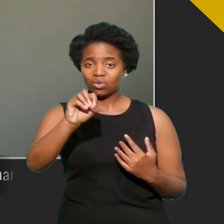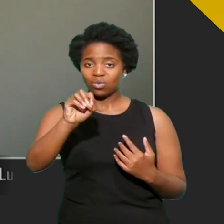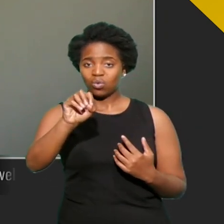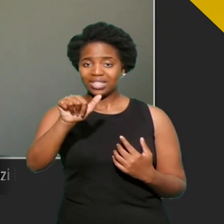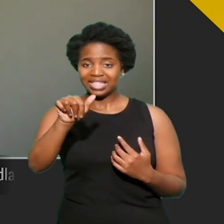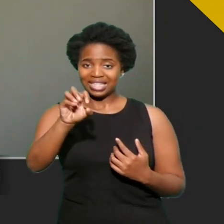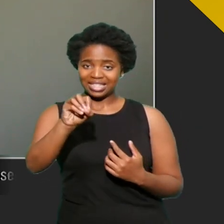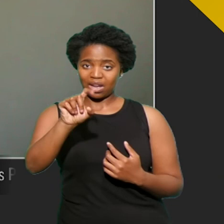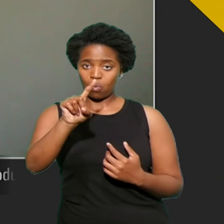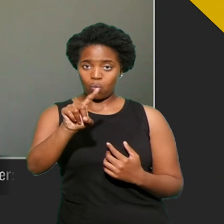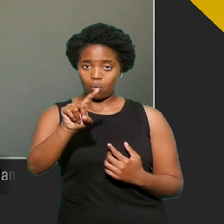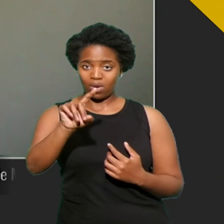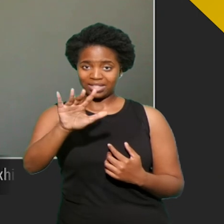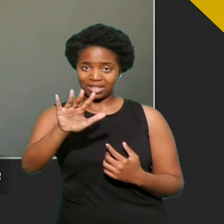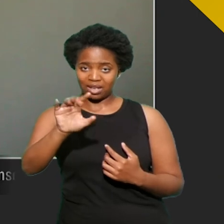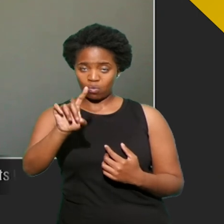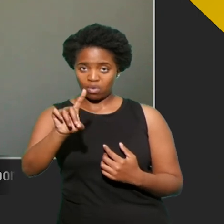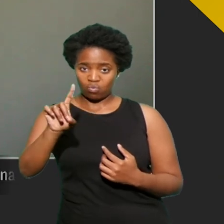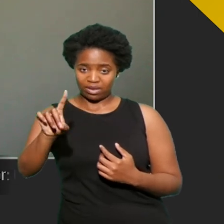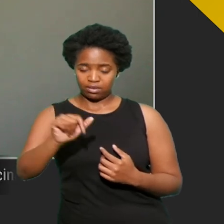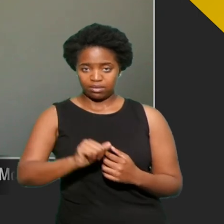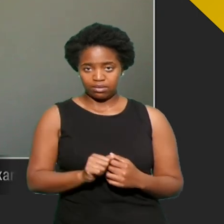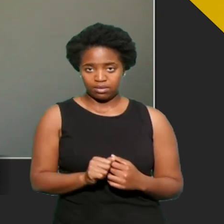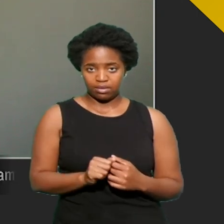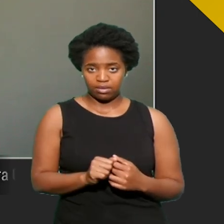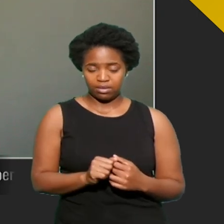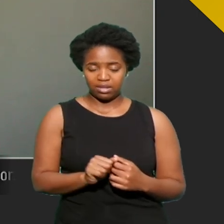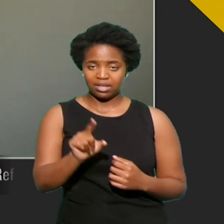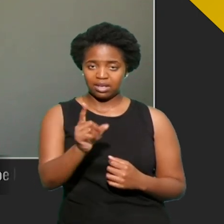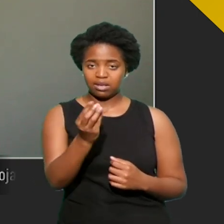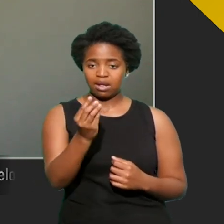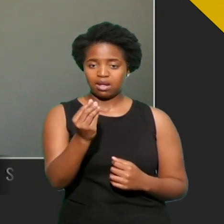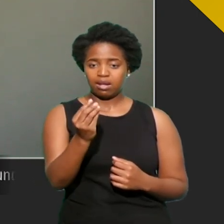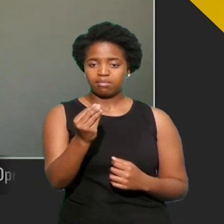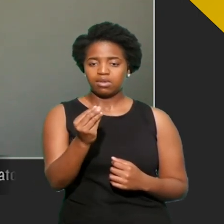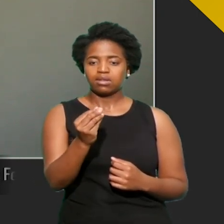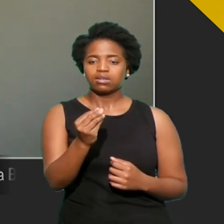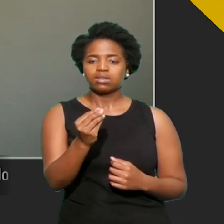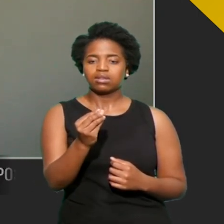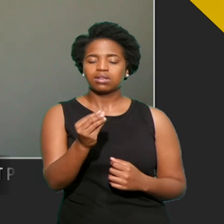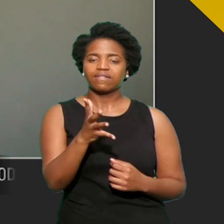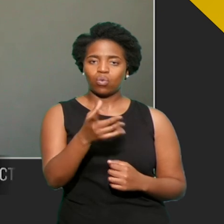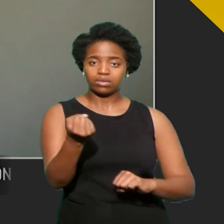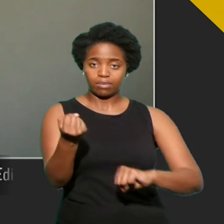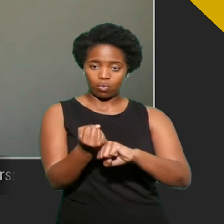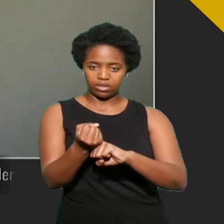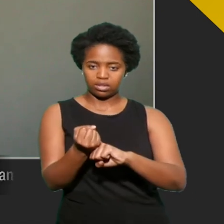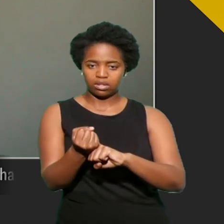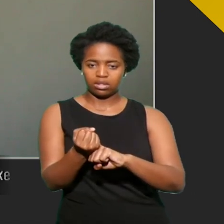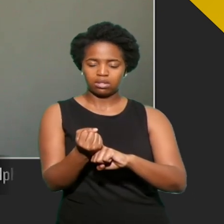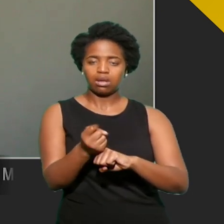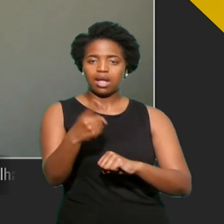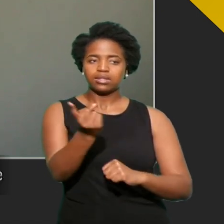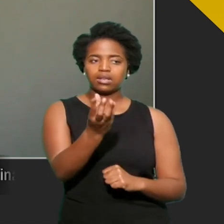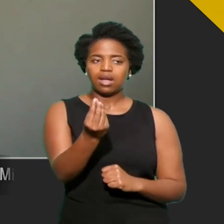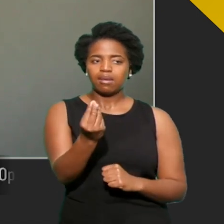08060 1011. Okay, that is for support, as well